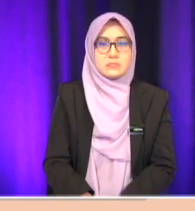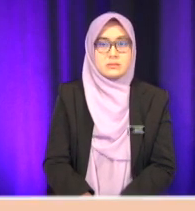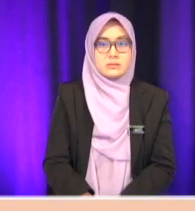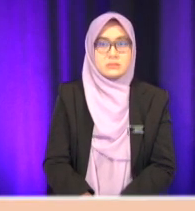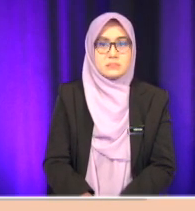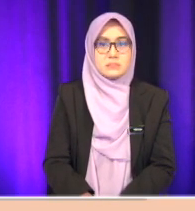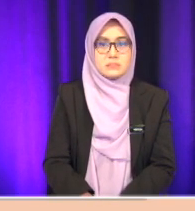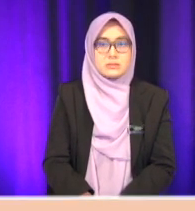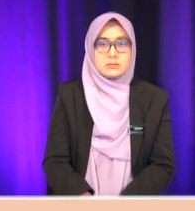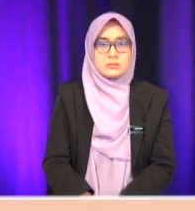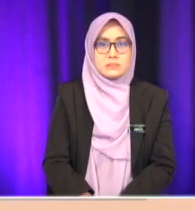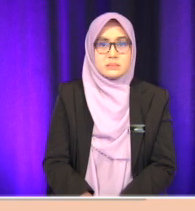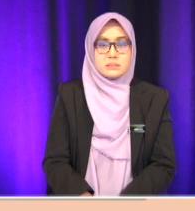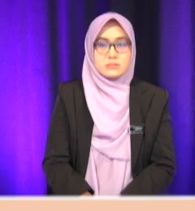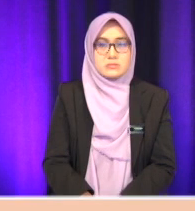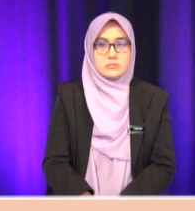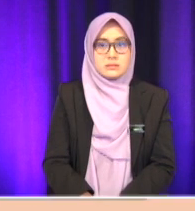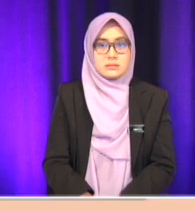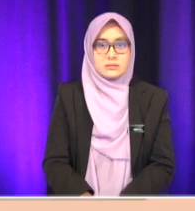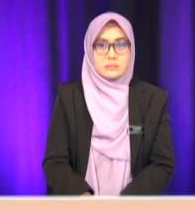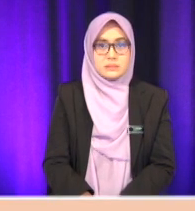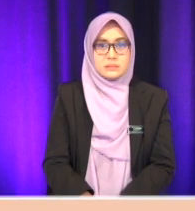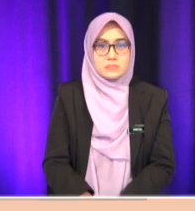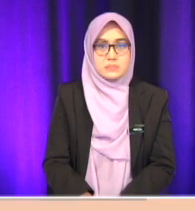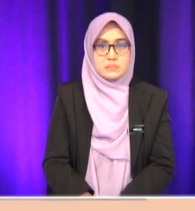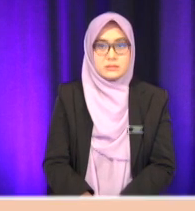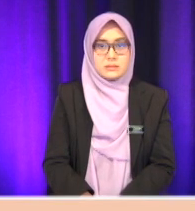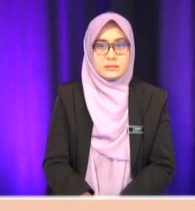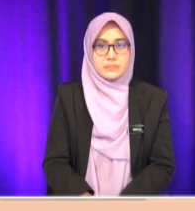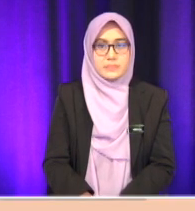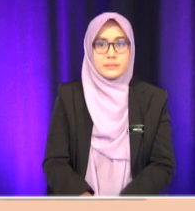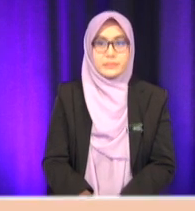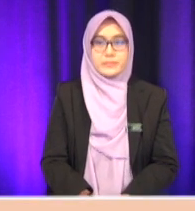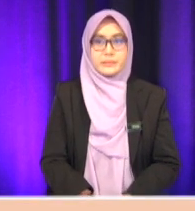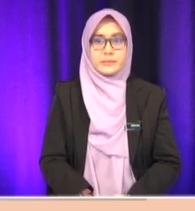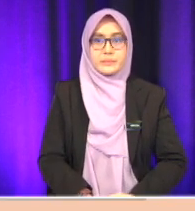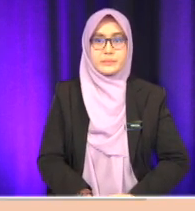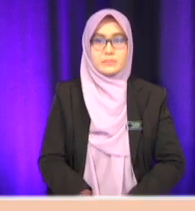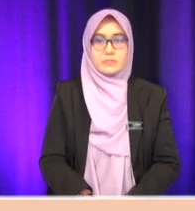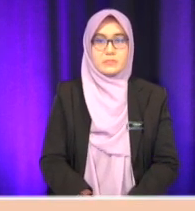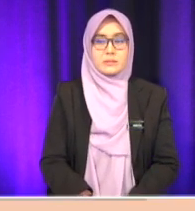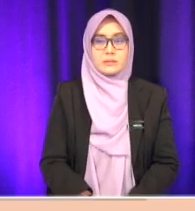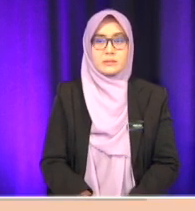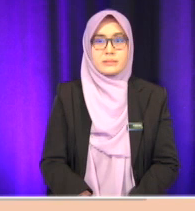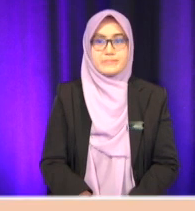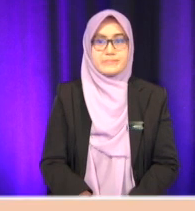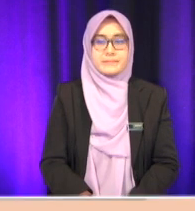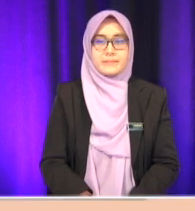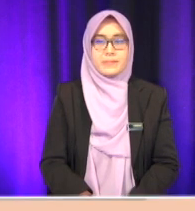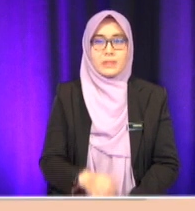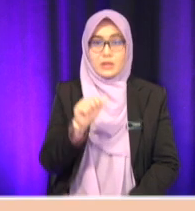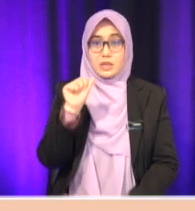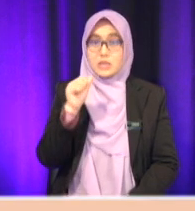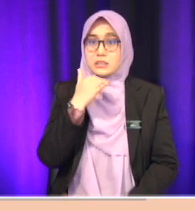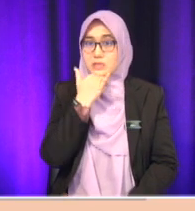the time to cook food for the family. Right? Okay, so this is not the answer.